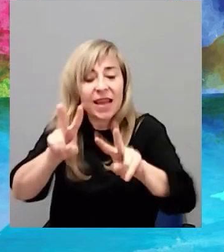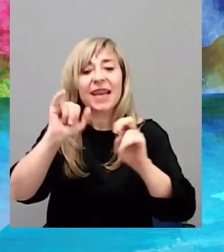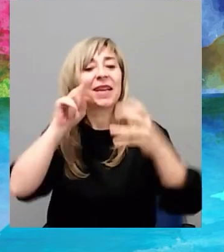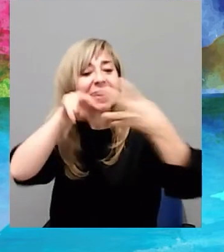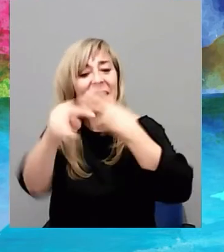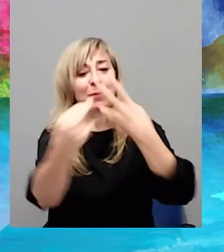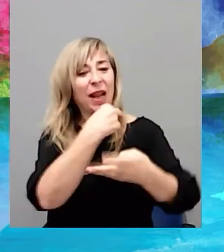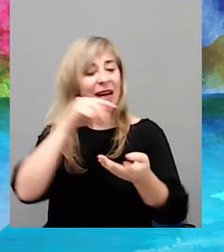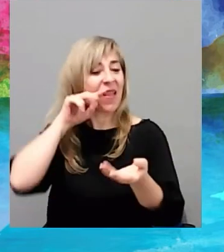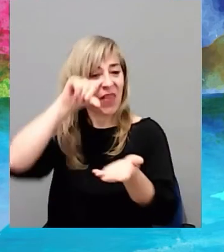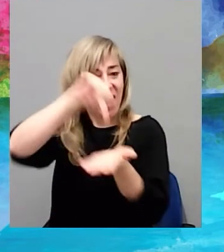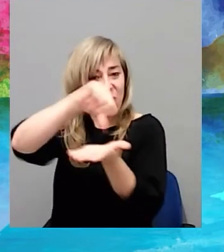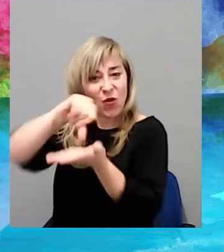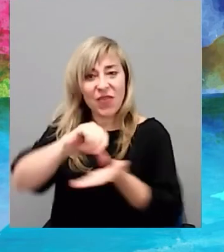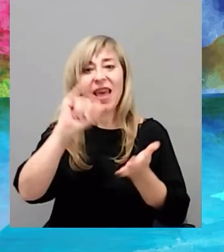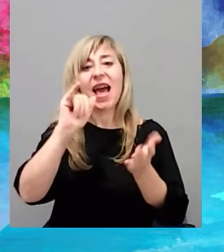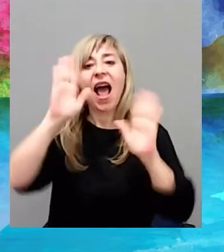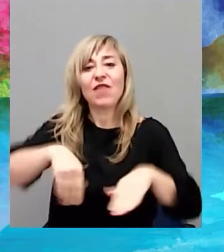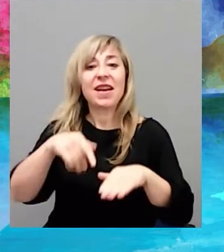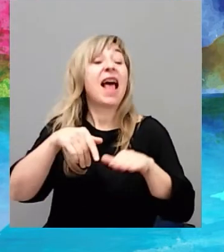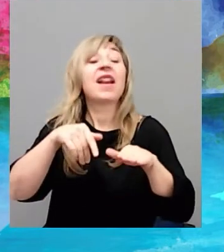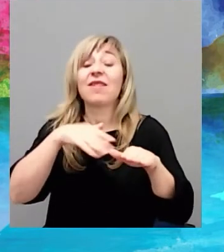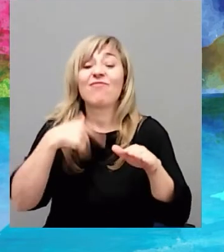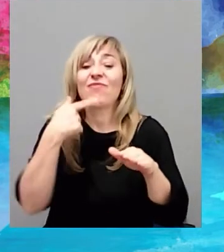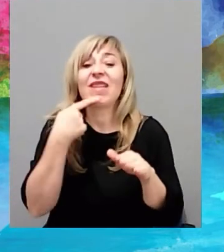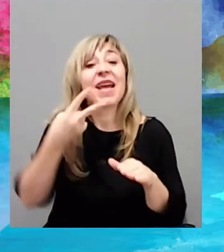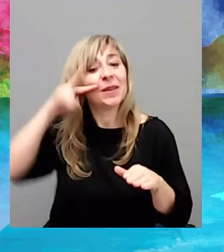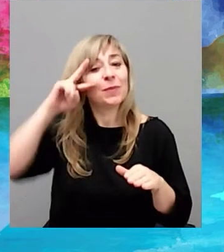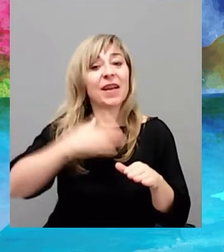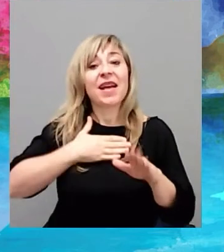neighborhoods more transparent. So that's been our experience